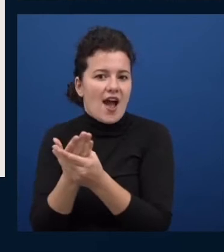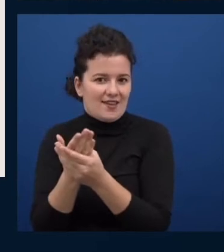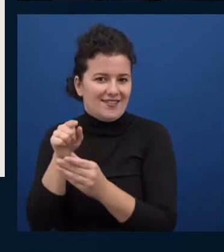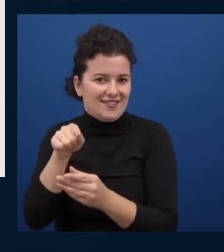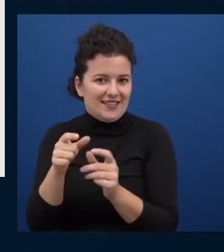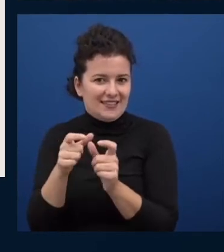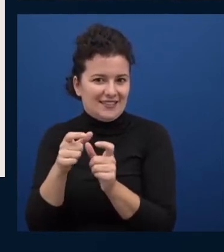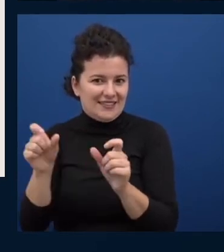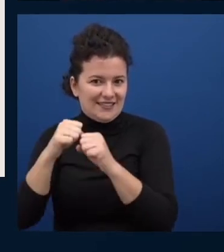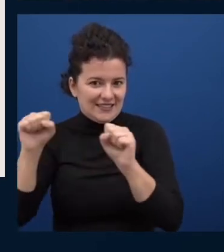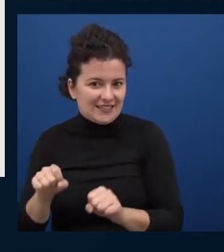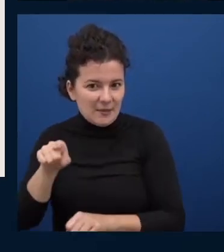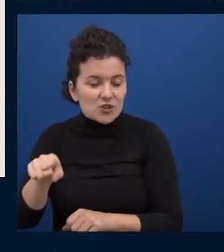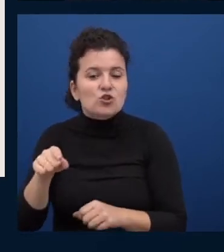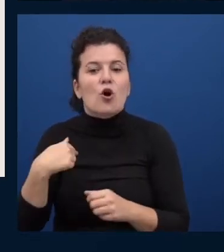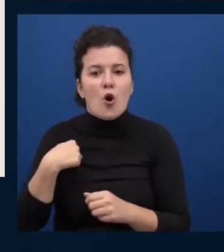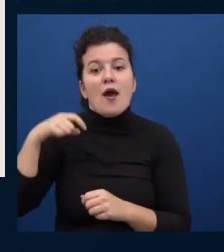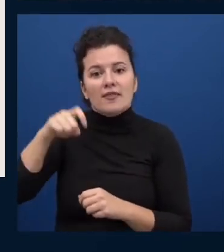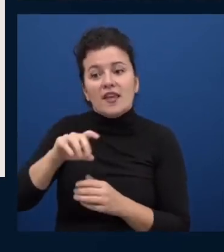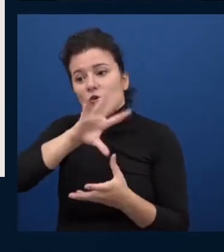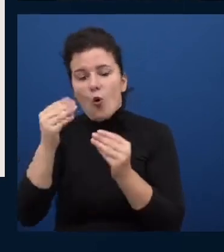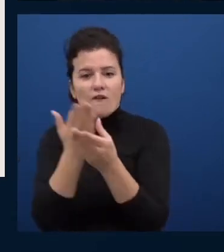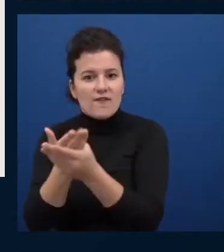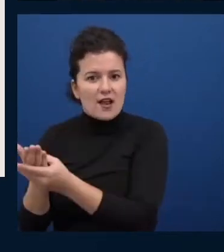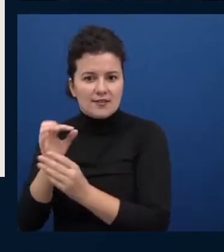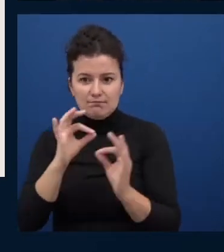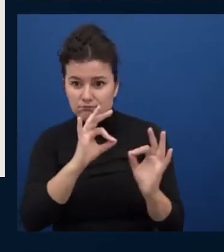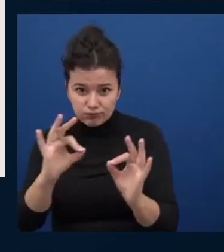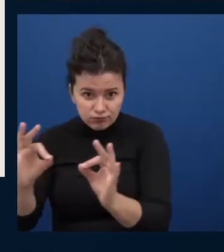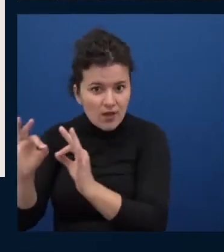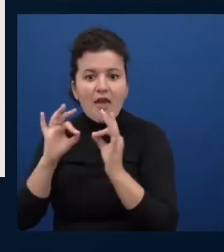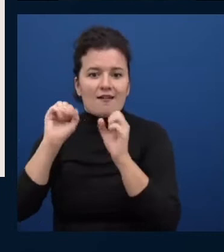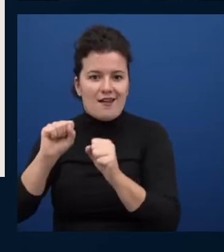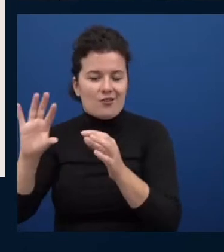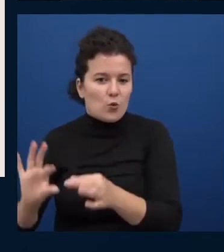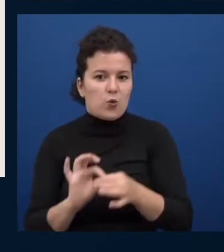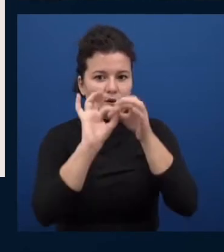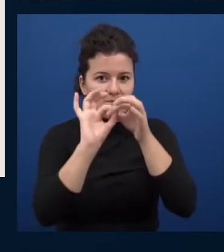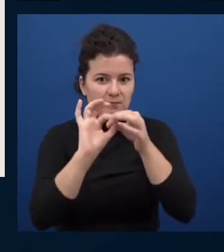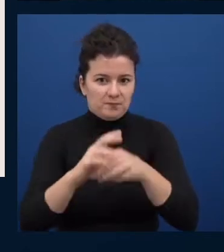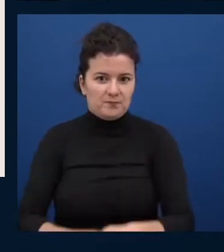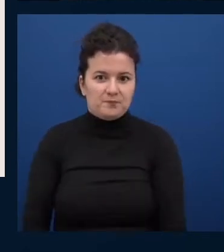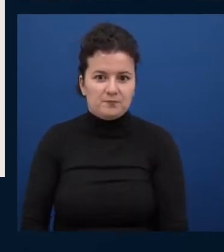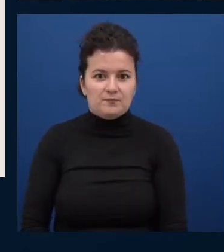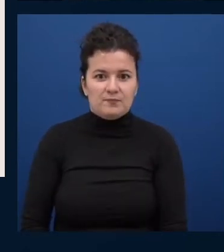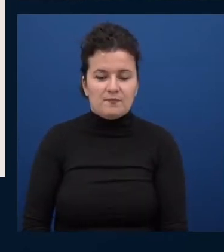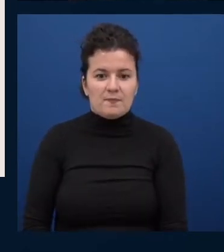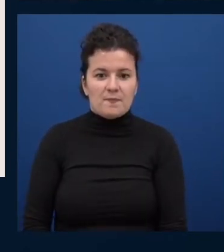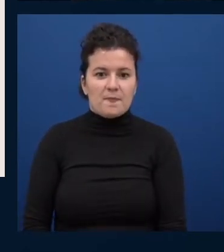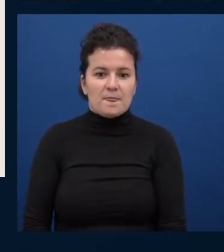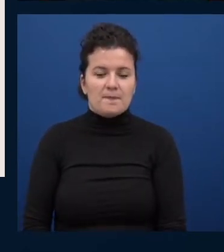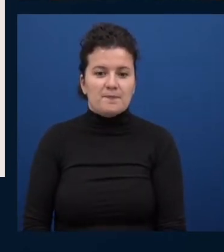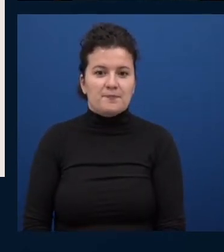all paths is requested in the correct casing. And also configuration will change.